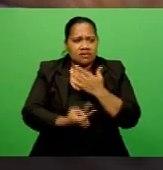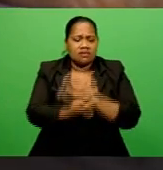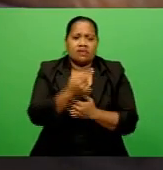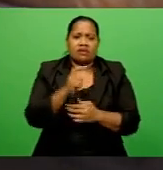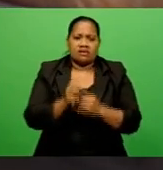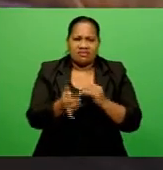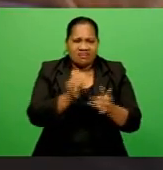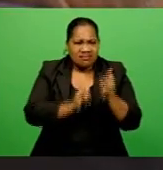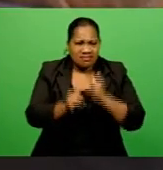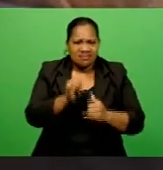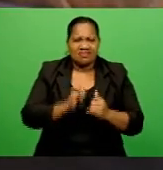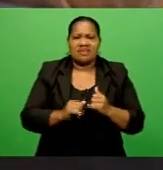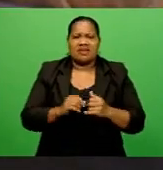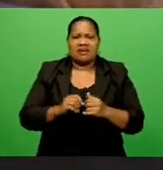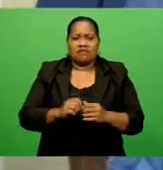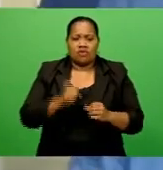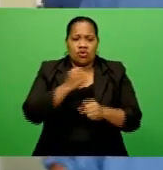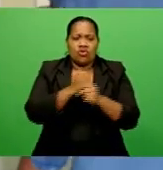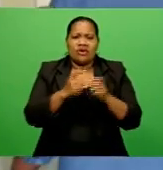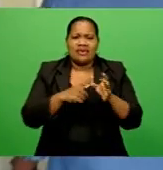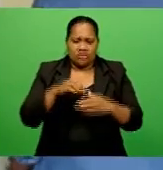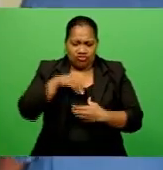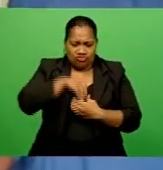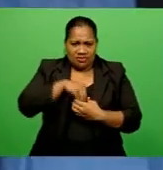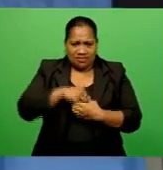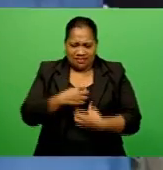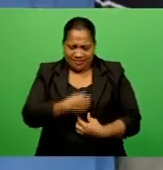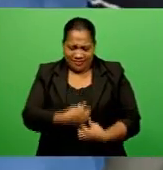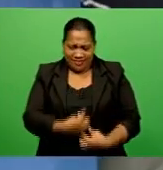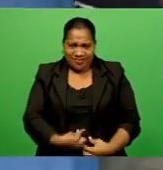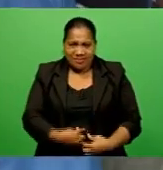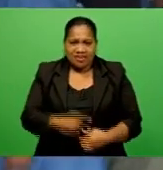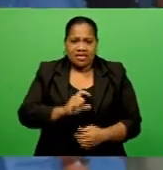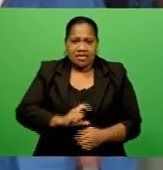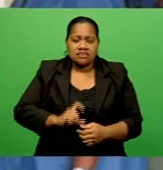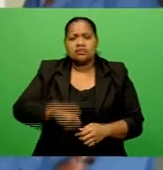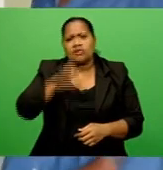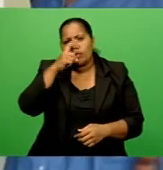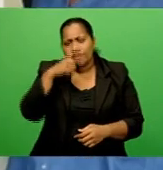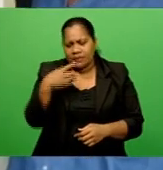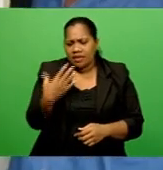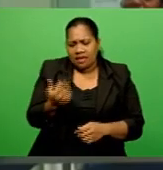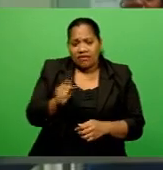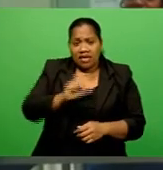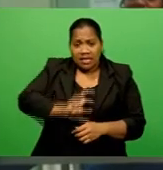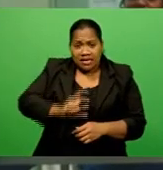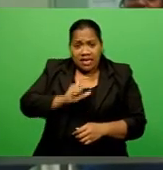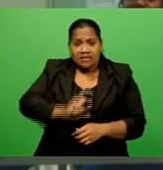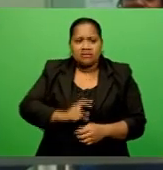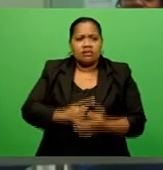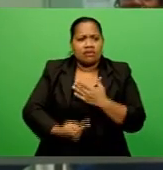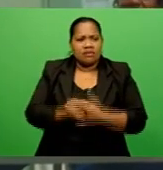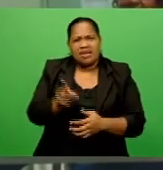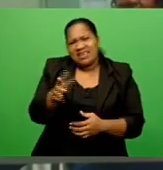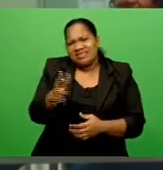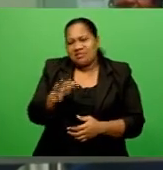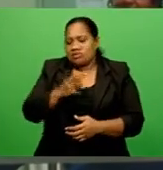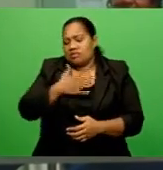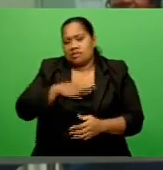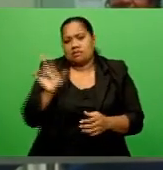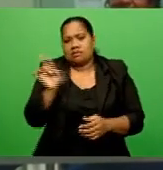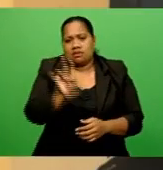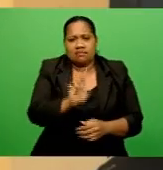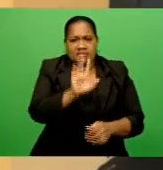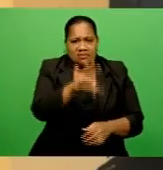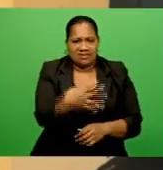of gastrointestinal cancer. The Fiji Cancer Society says people suffering from such cancer may be reluctant to come forward. I am